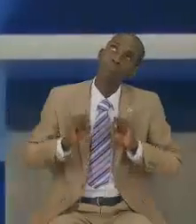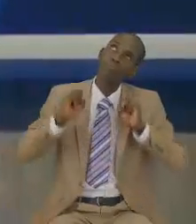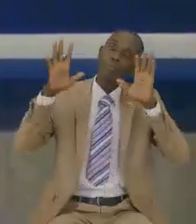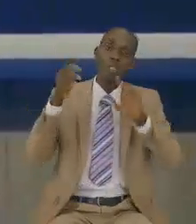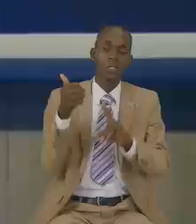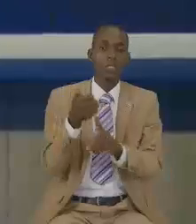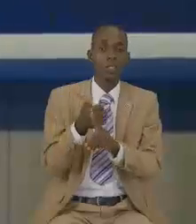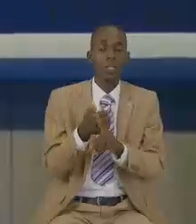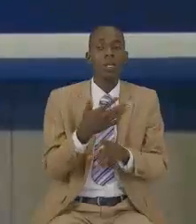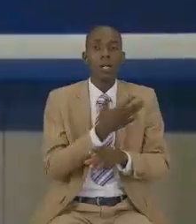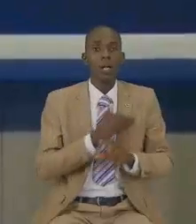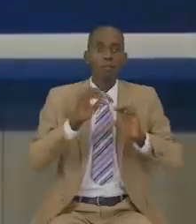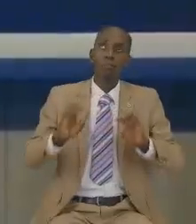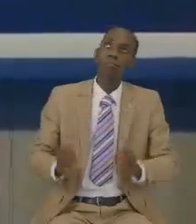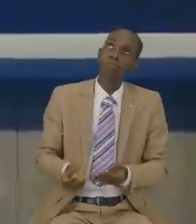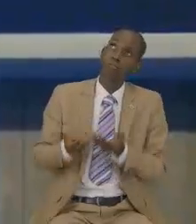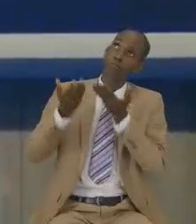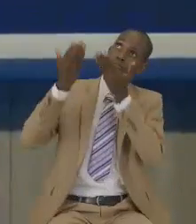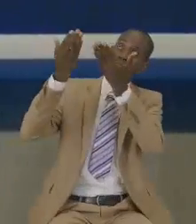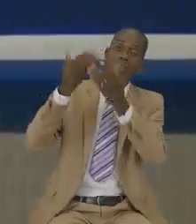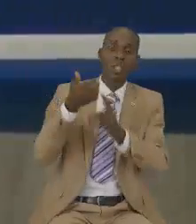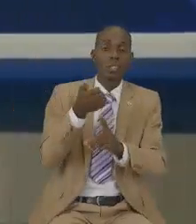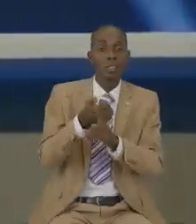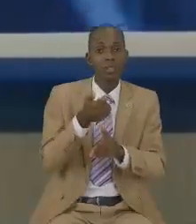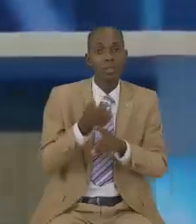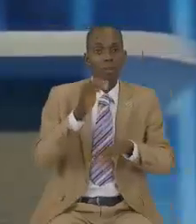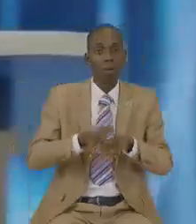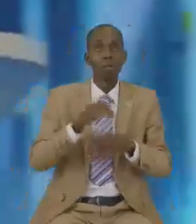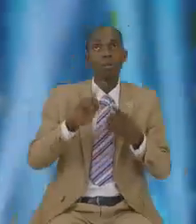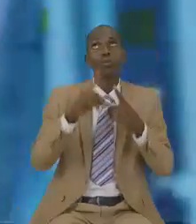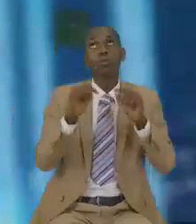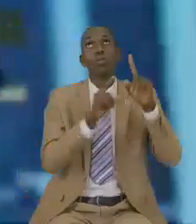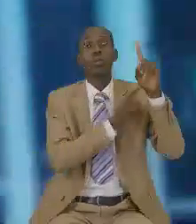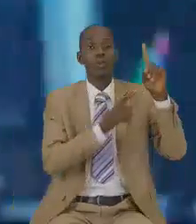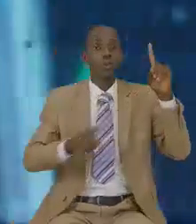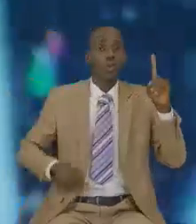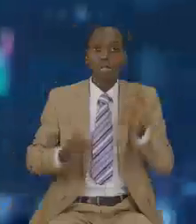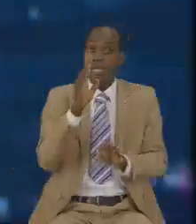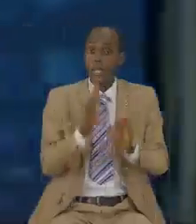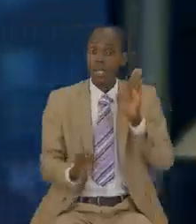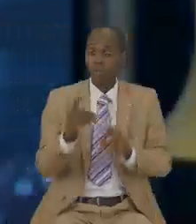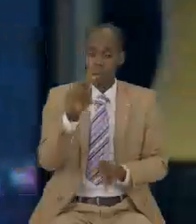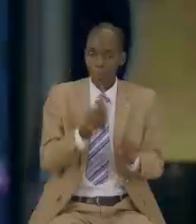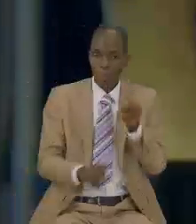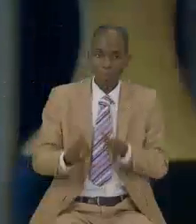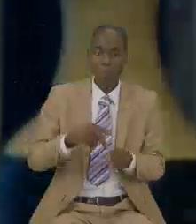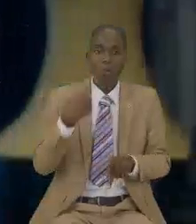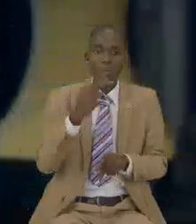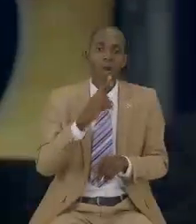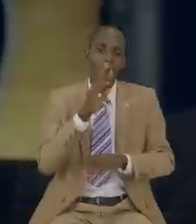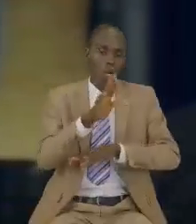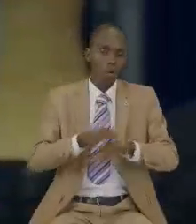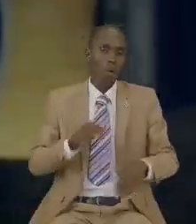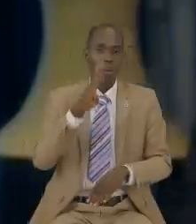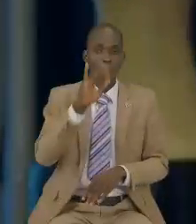give themselves, hand over themselves unto the Lord. If the people who are called by